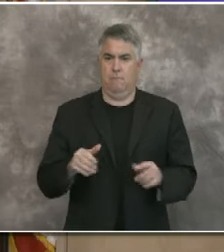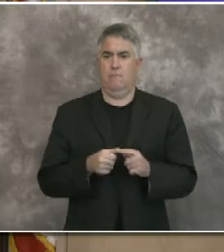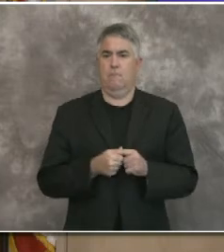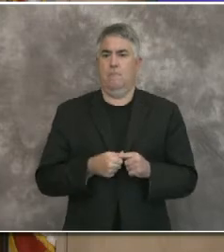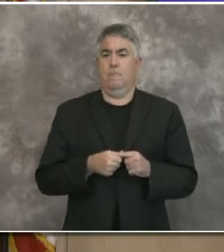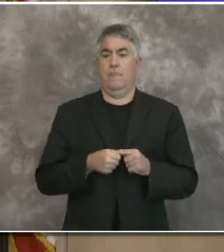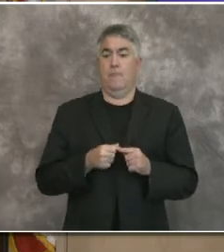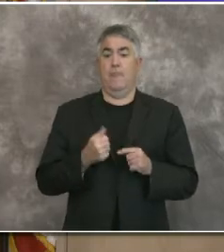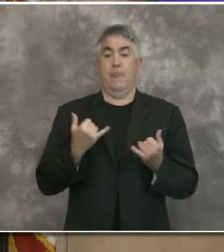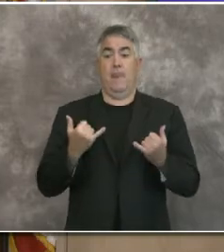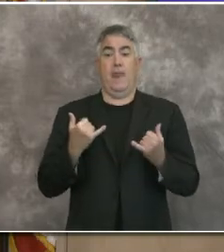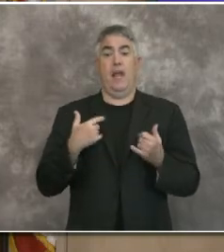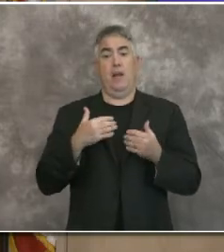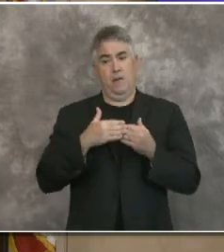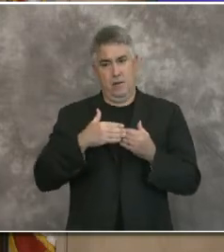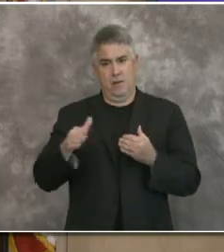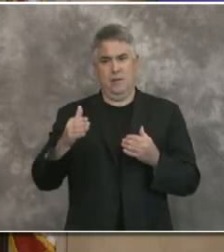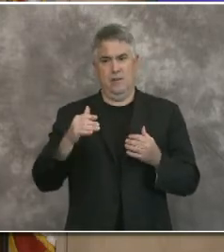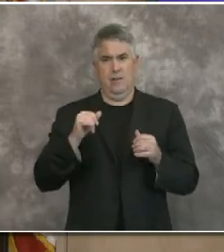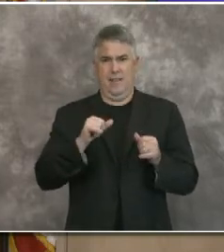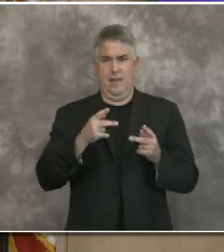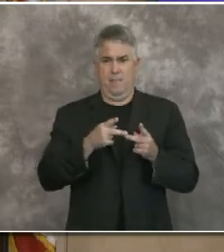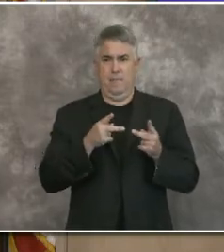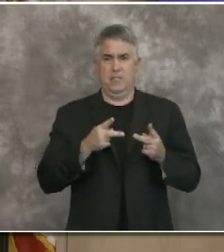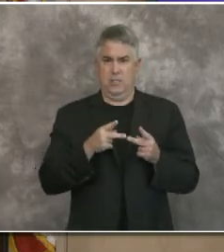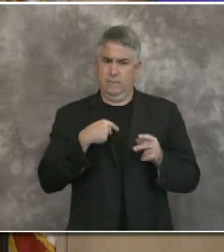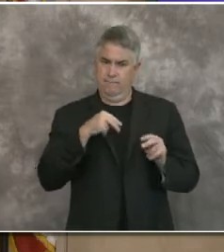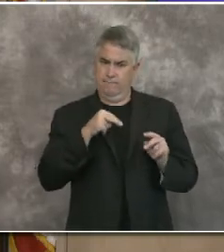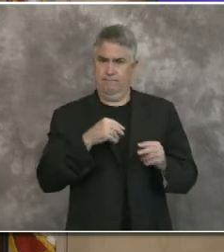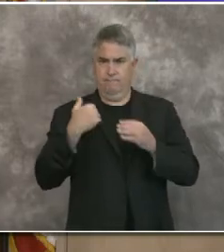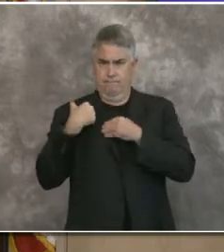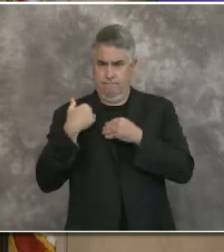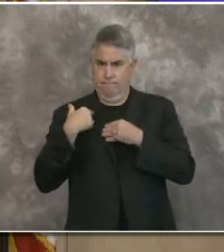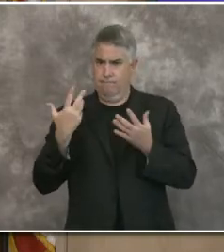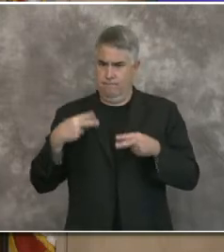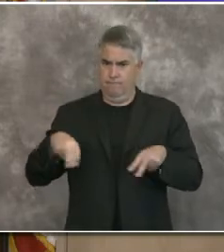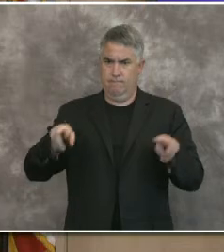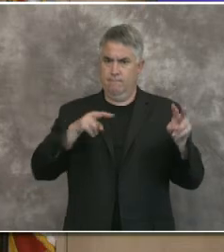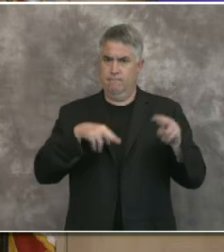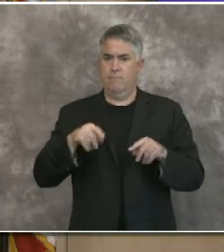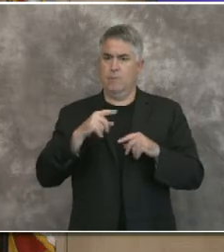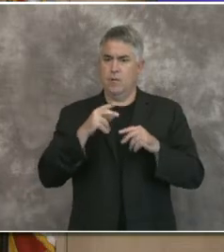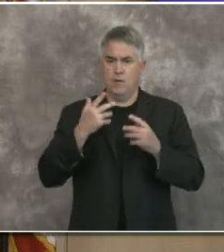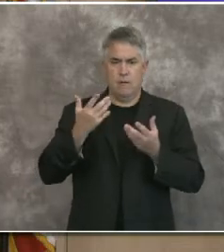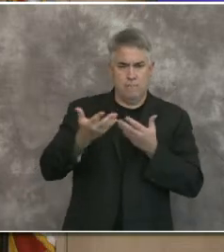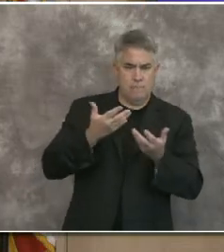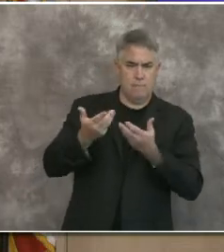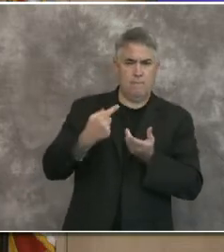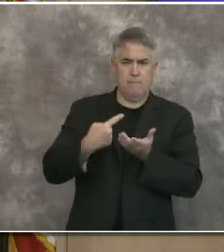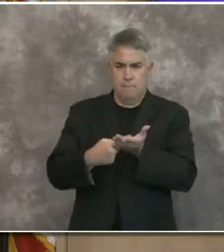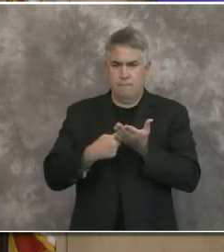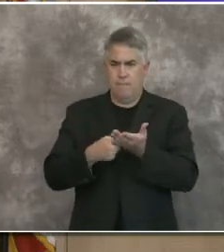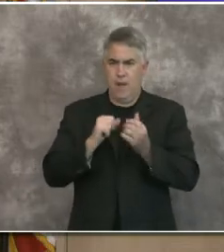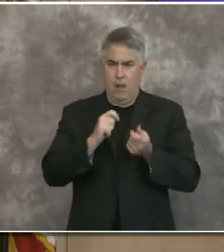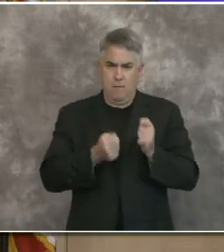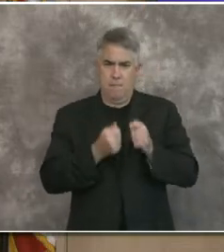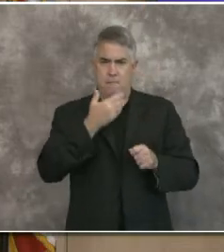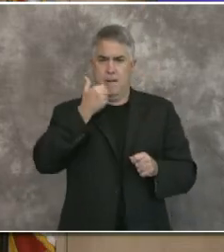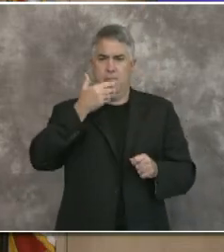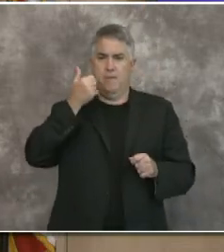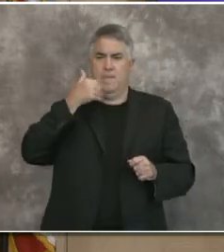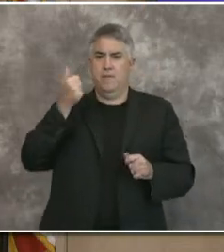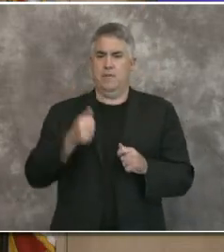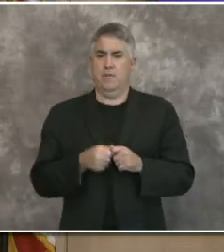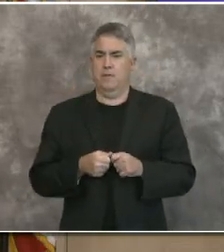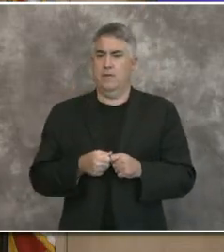move forward from that position of being held accountable and being constructive in the changes we make. And if you have any questions, I will be more than happy